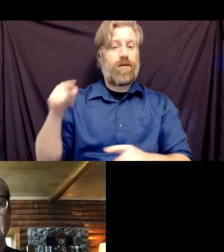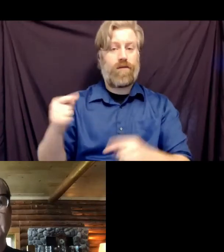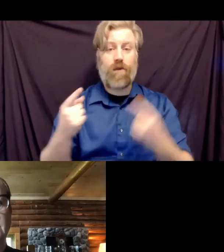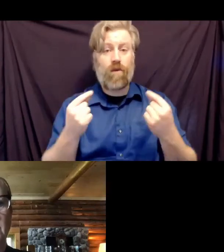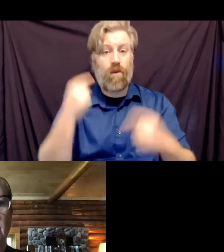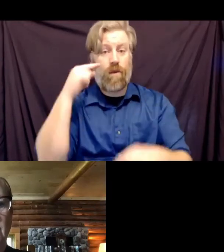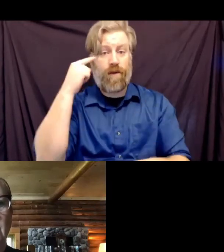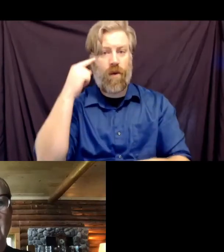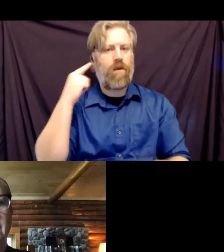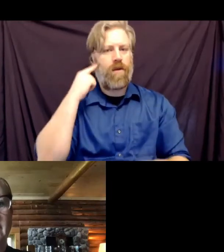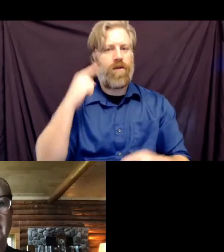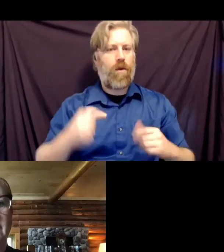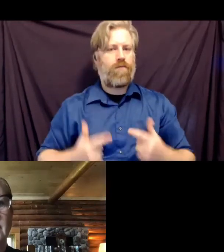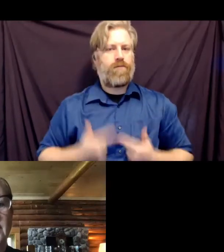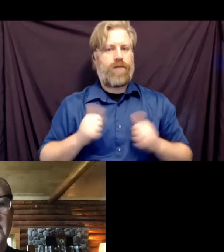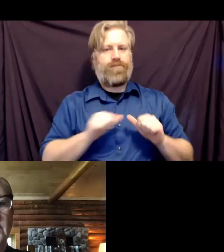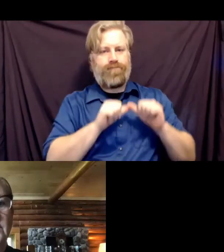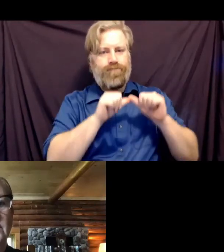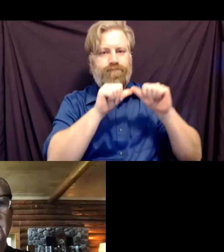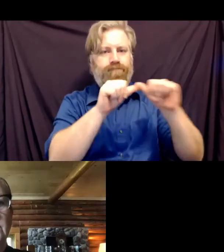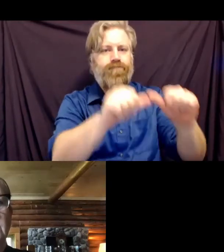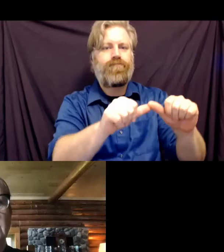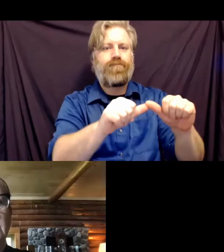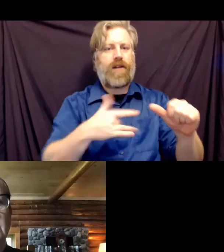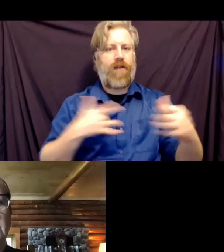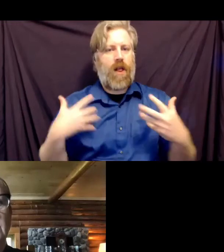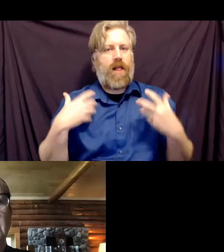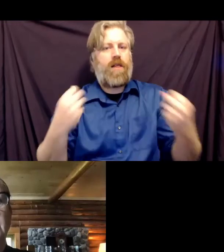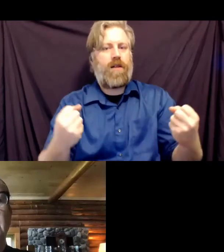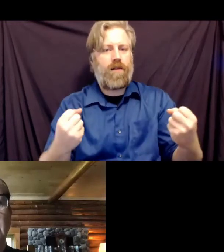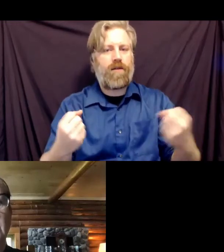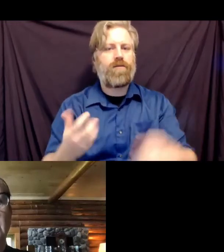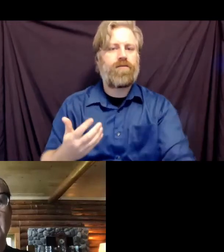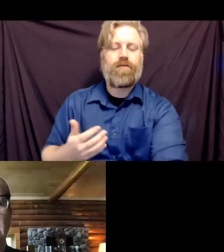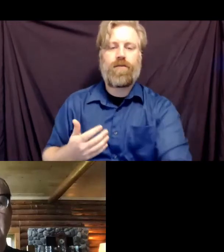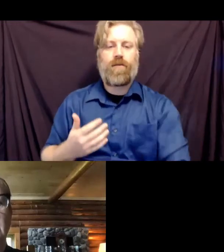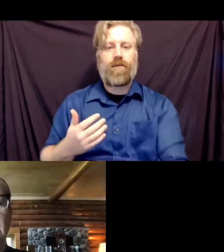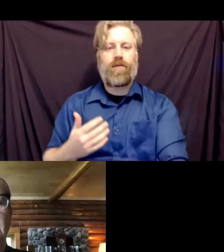was really came about as a result of people,